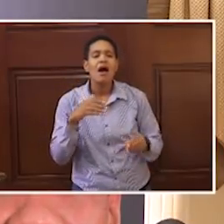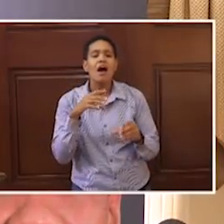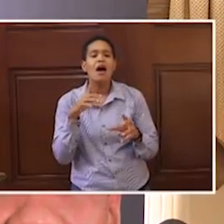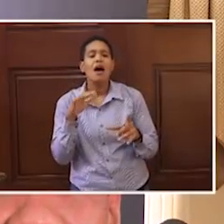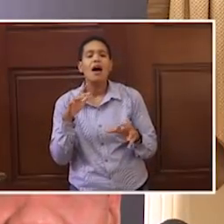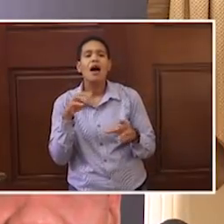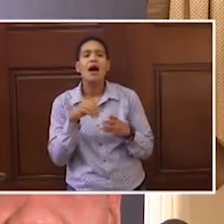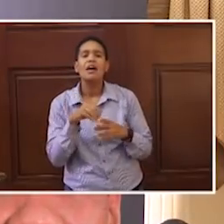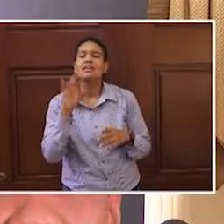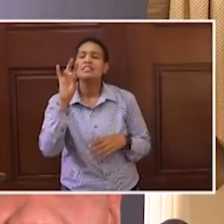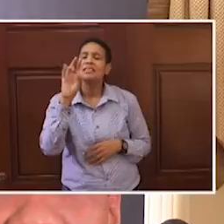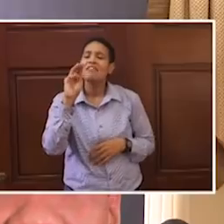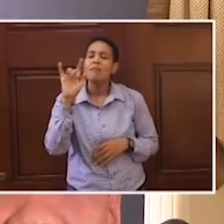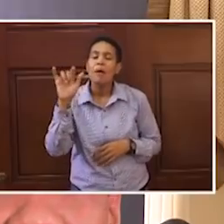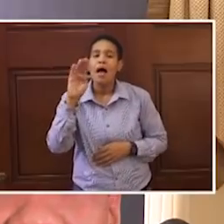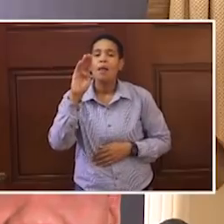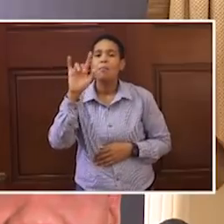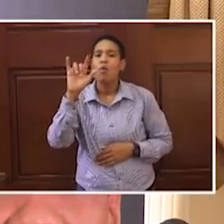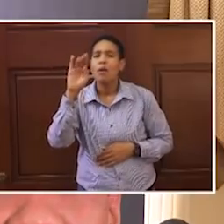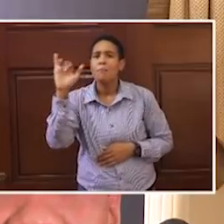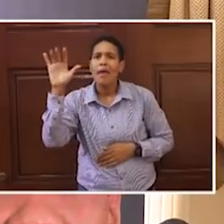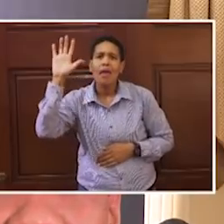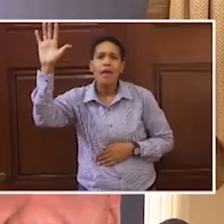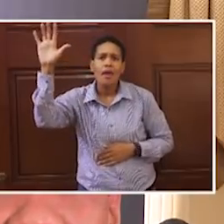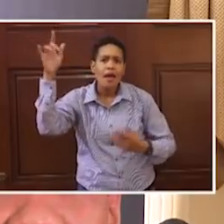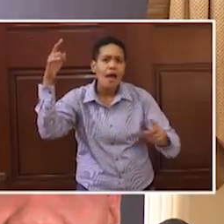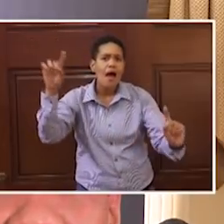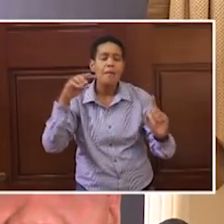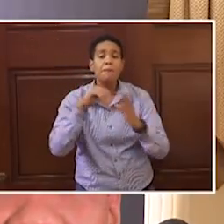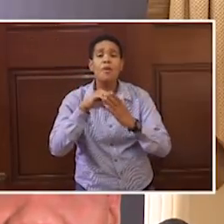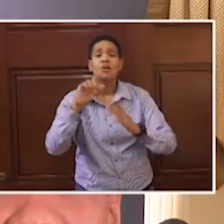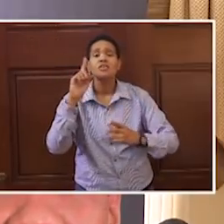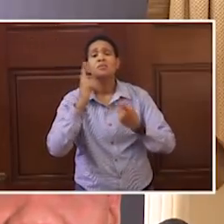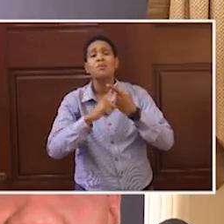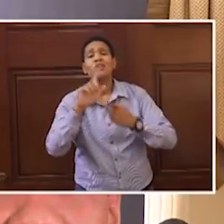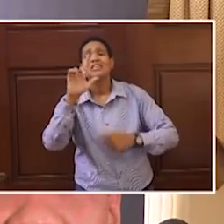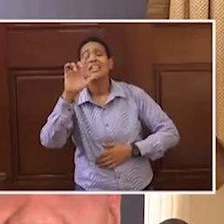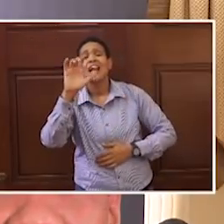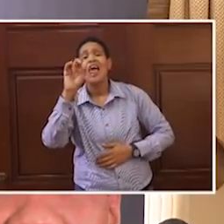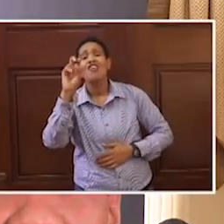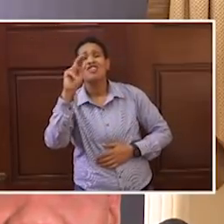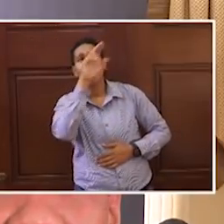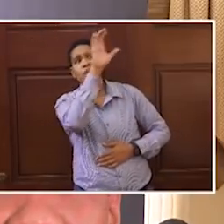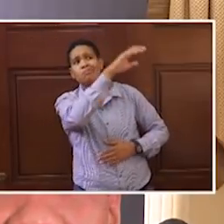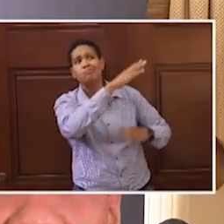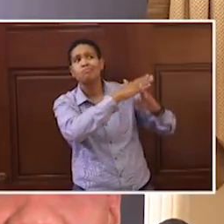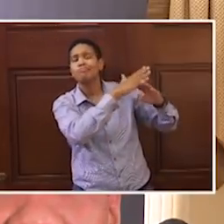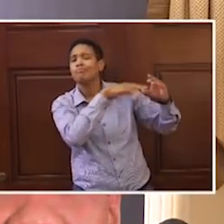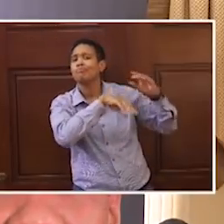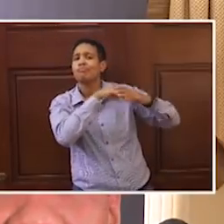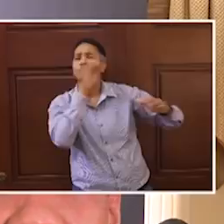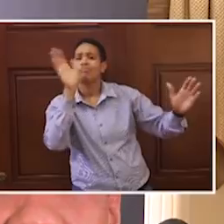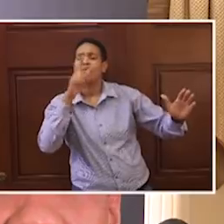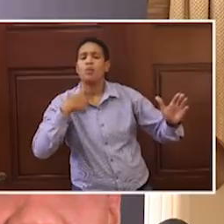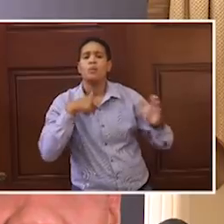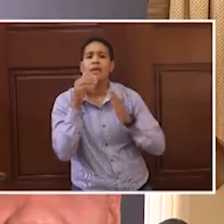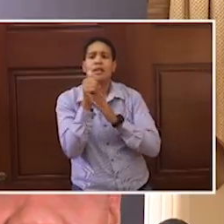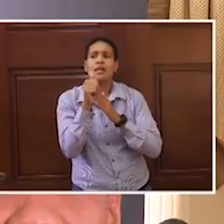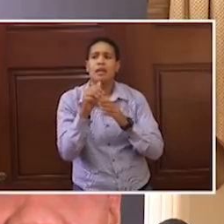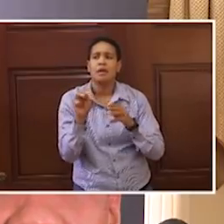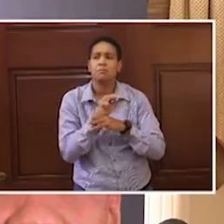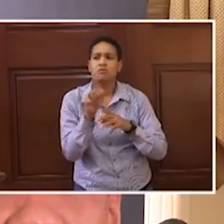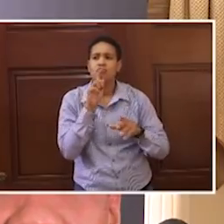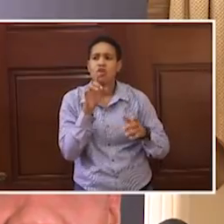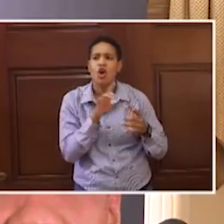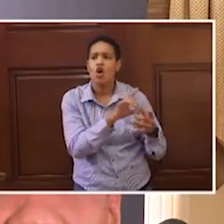in 7 Miles, Bull Bay, and even in Clarendon, we take the lead as a ministry in terms of